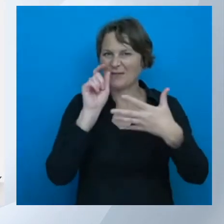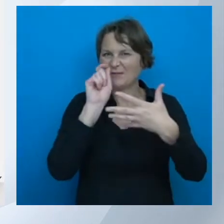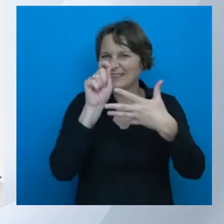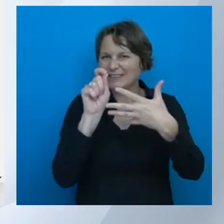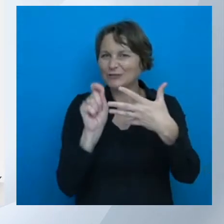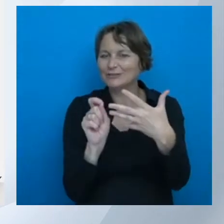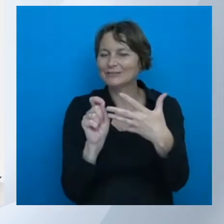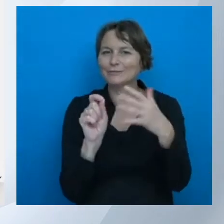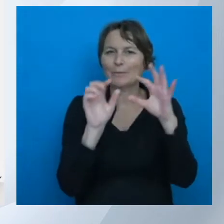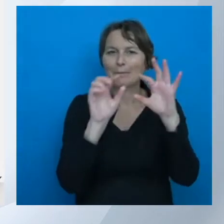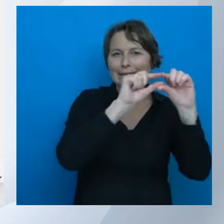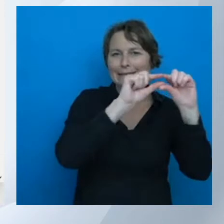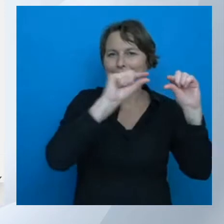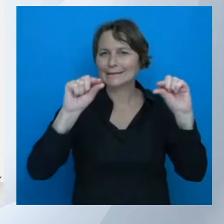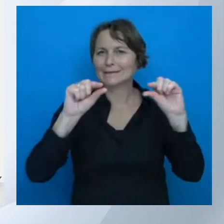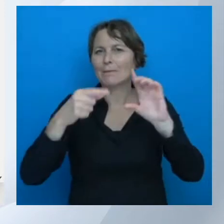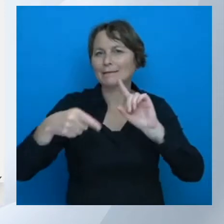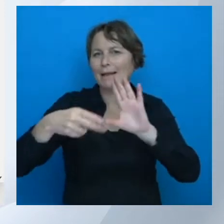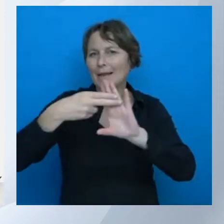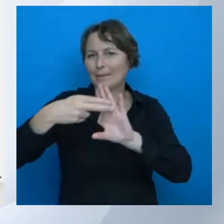for my labels for the genre.